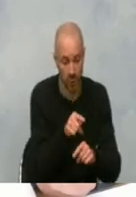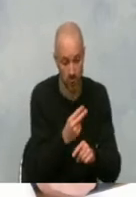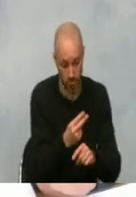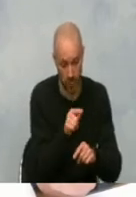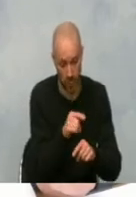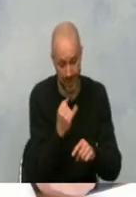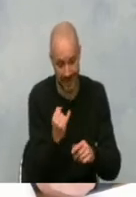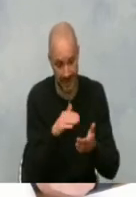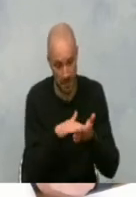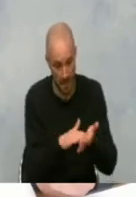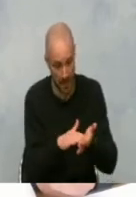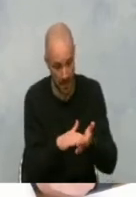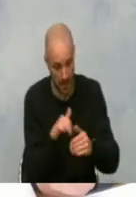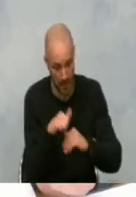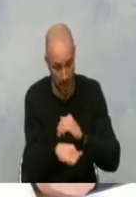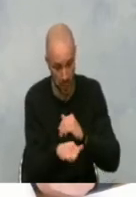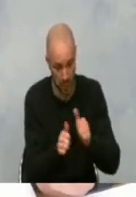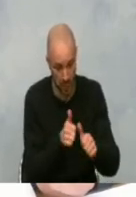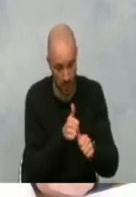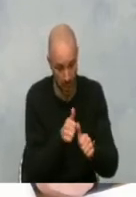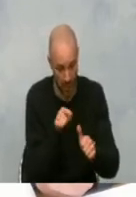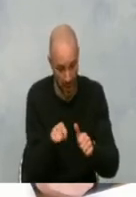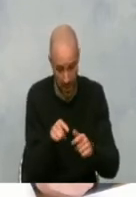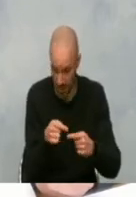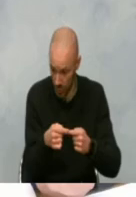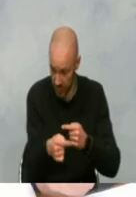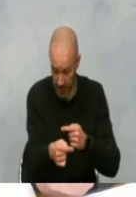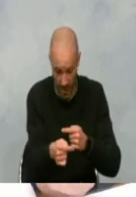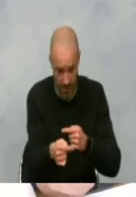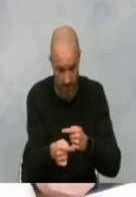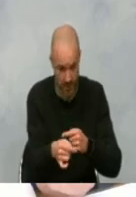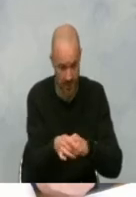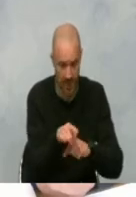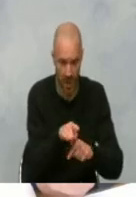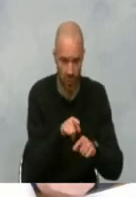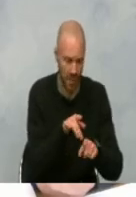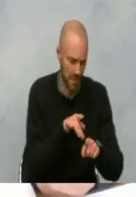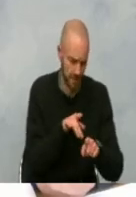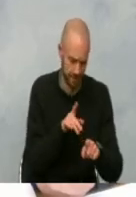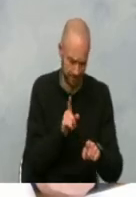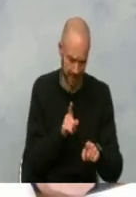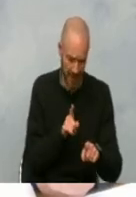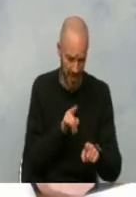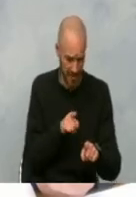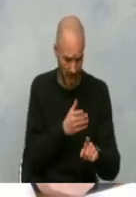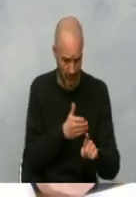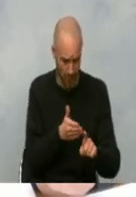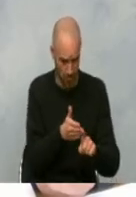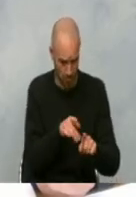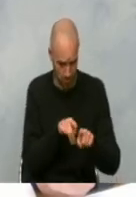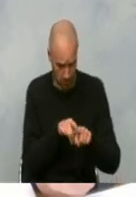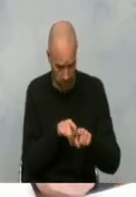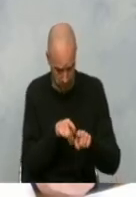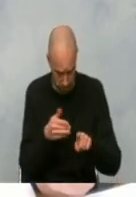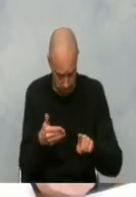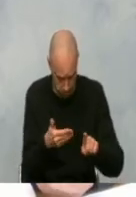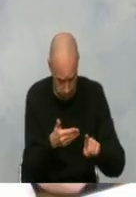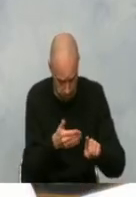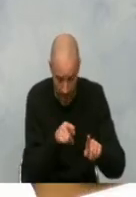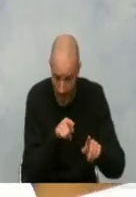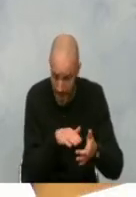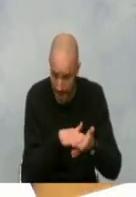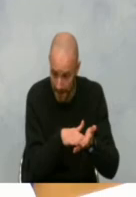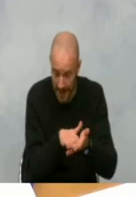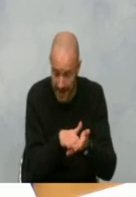to support that in those years. If we followed that approach, it would still leave an amount of